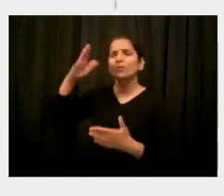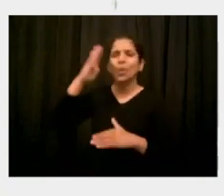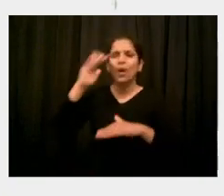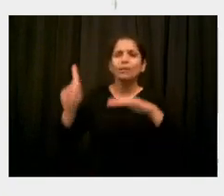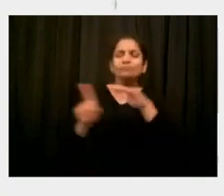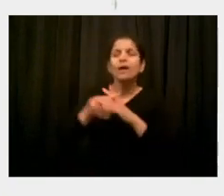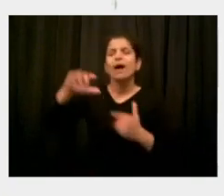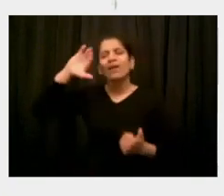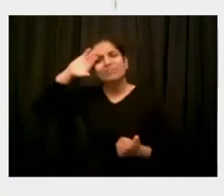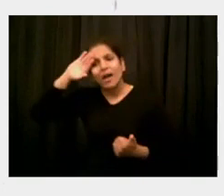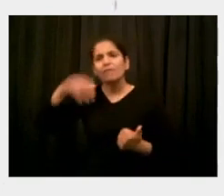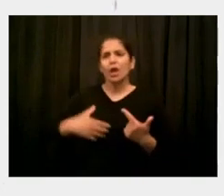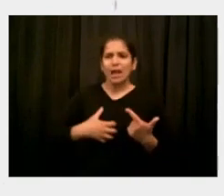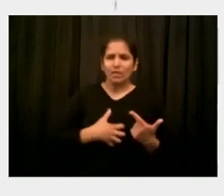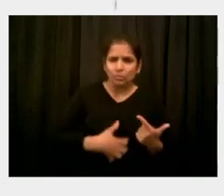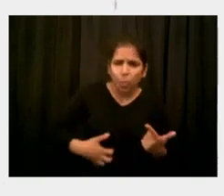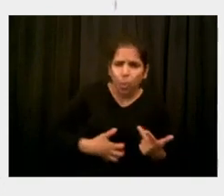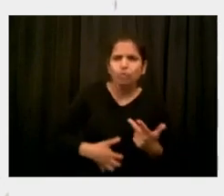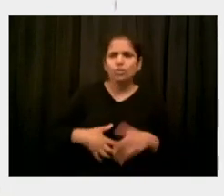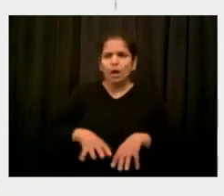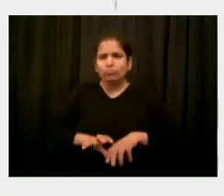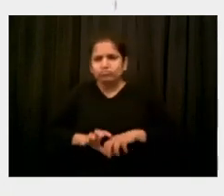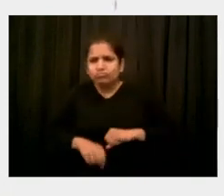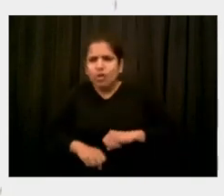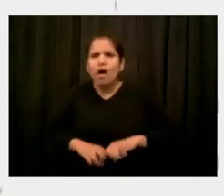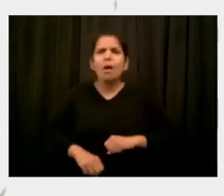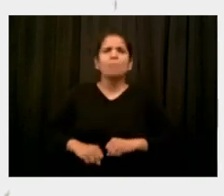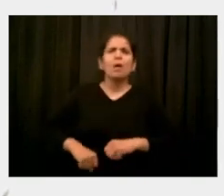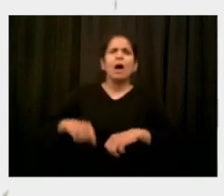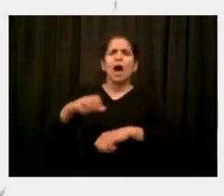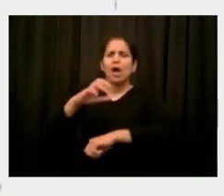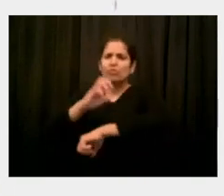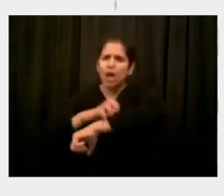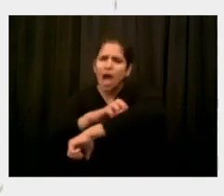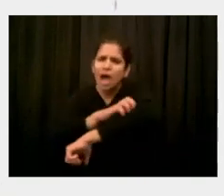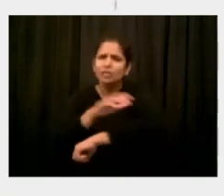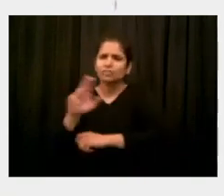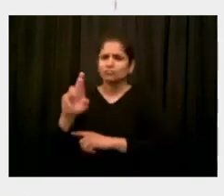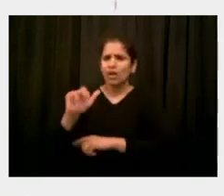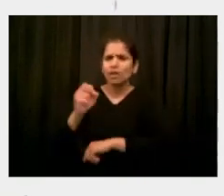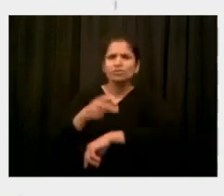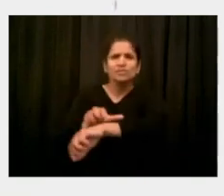have swollen hands and feet, very red lips, what we